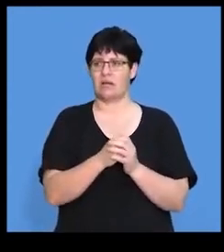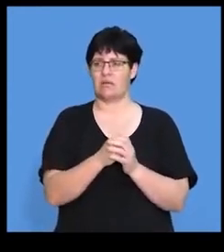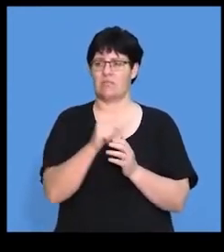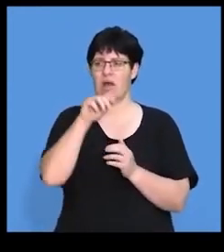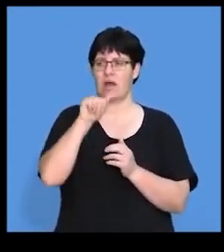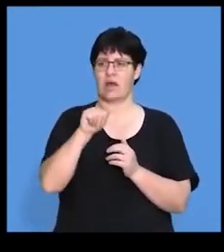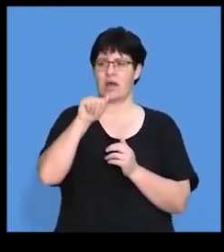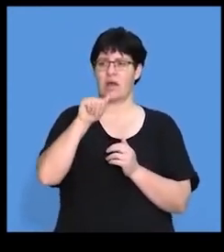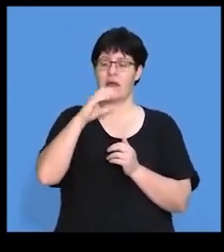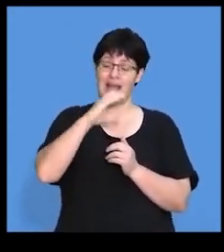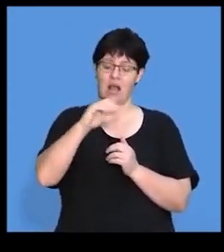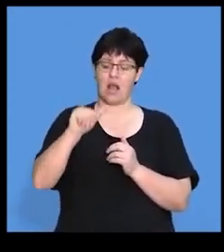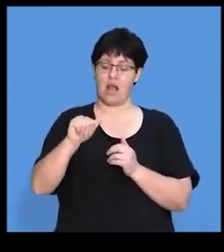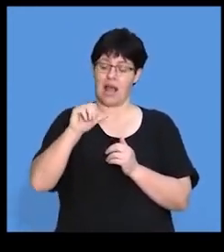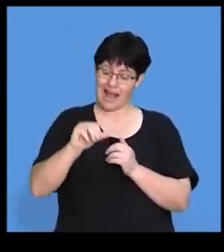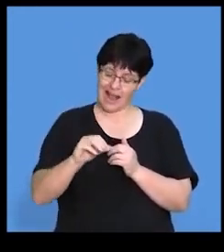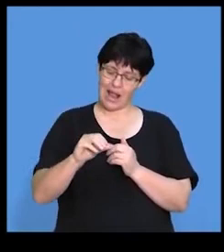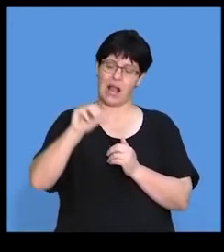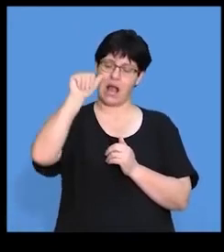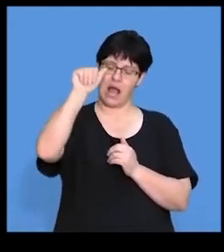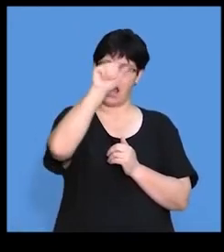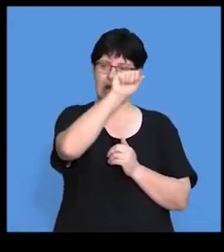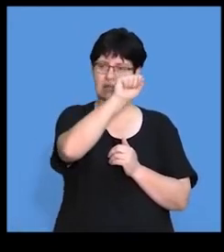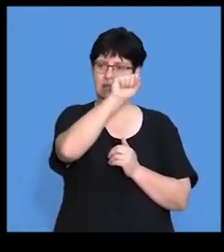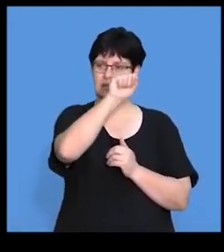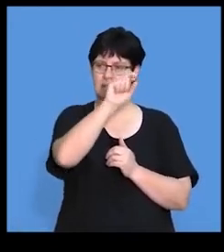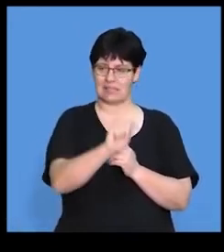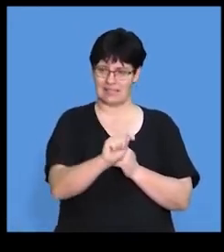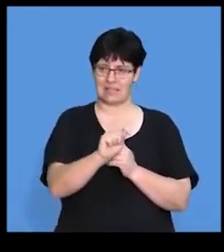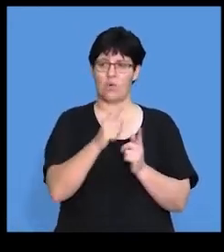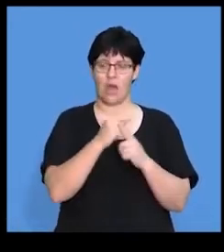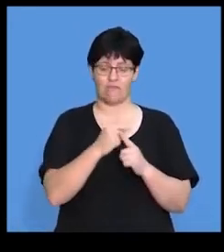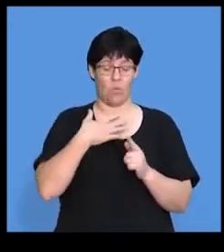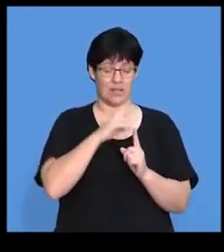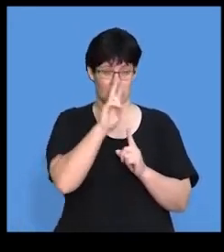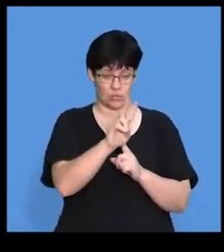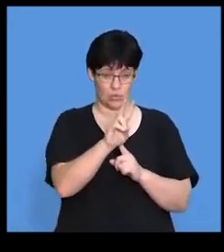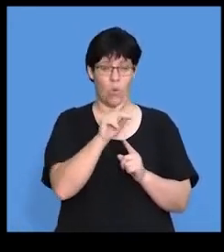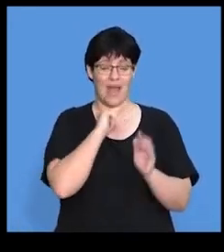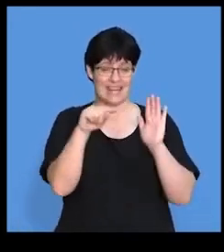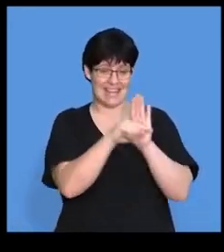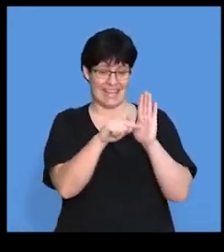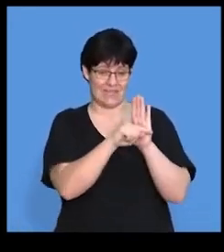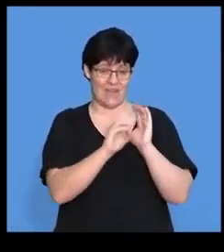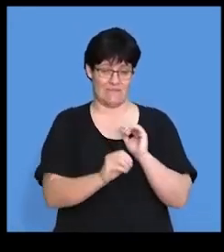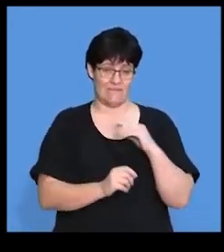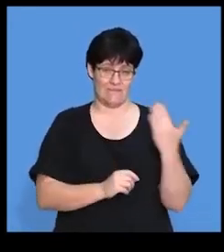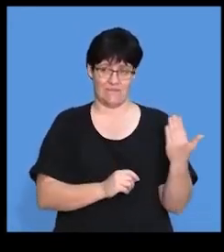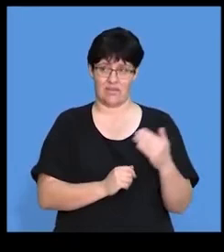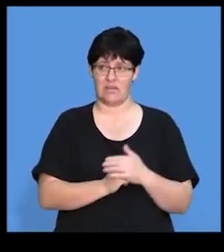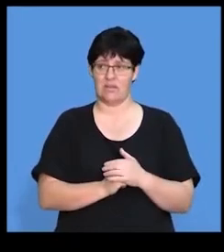cast diagram, and I can see that cos, so I want the two quadrants where cos is